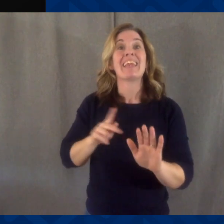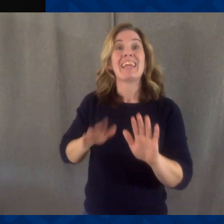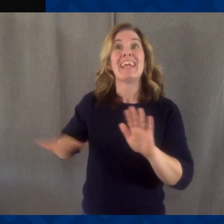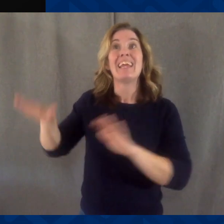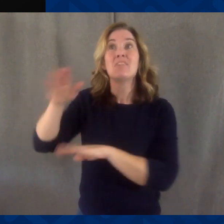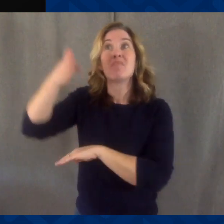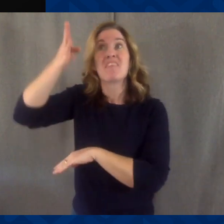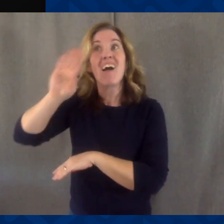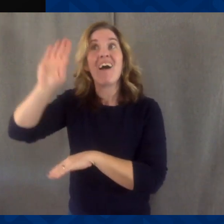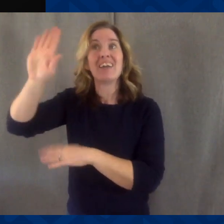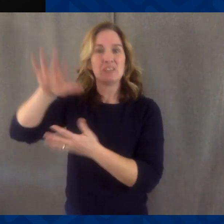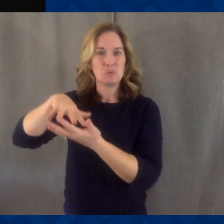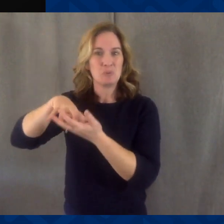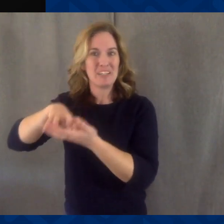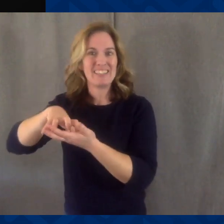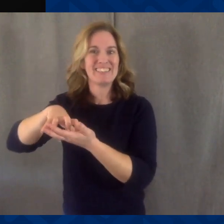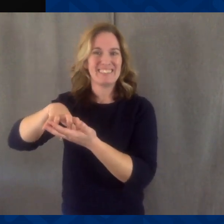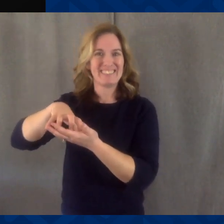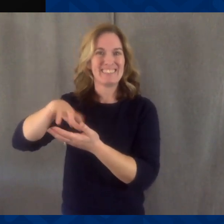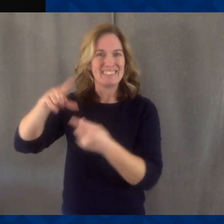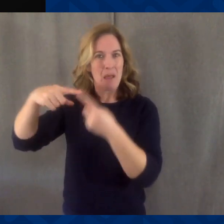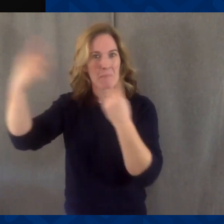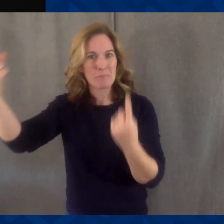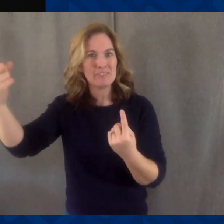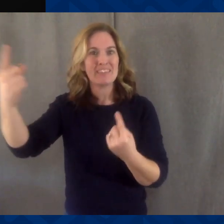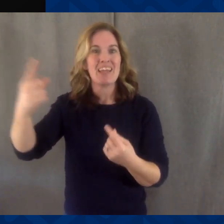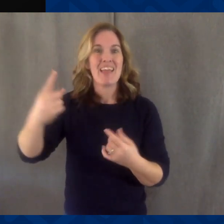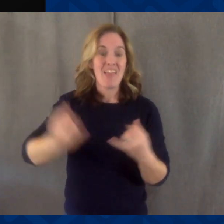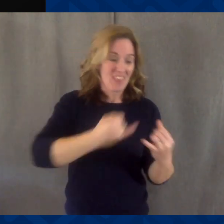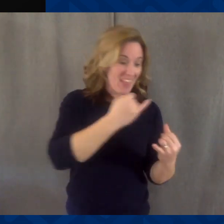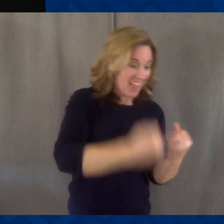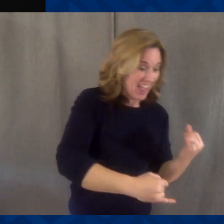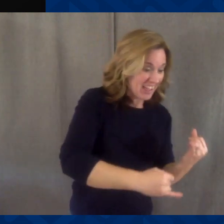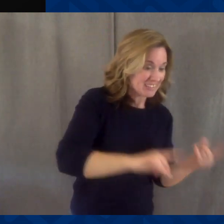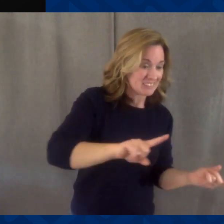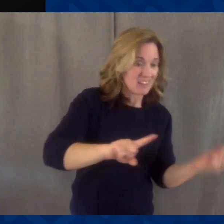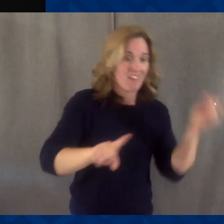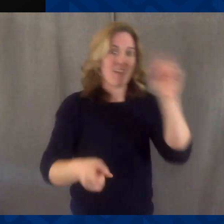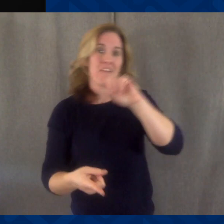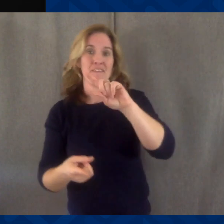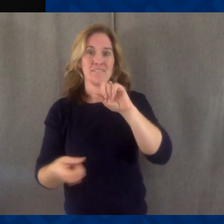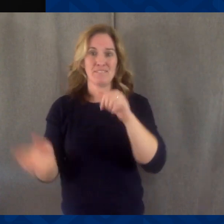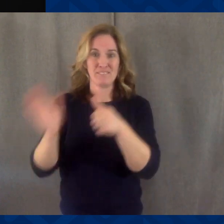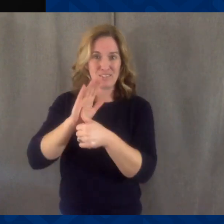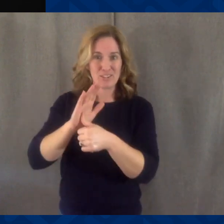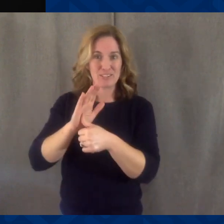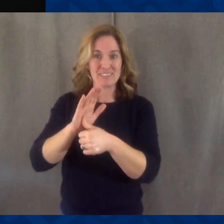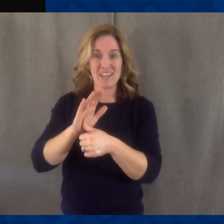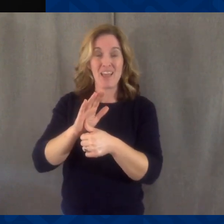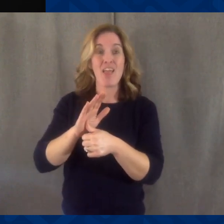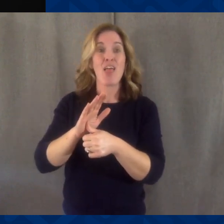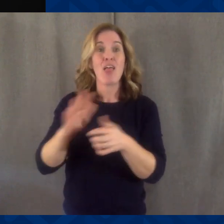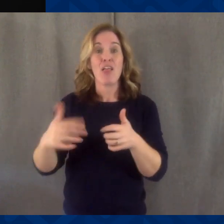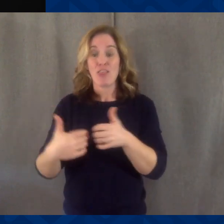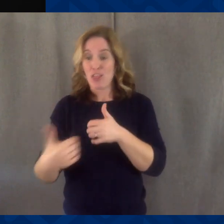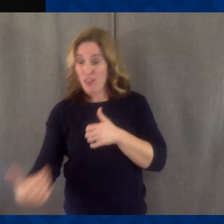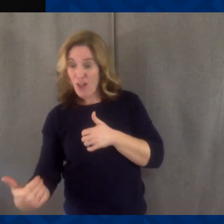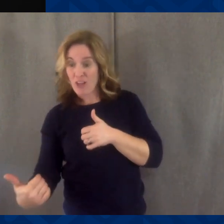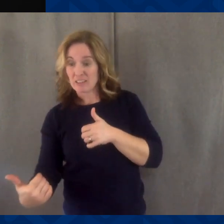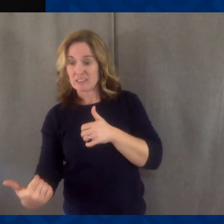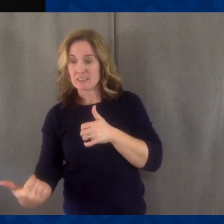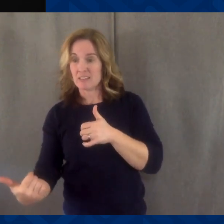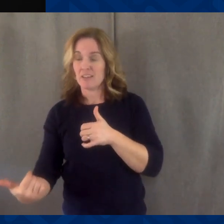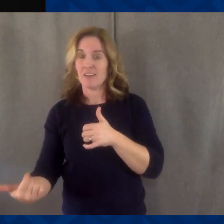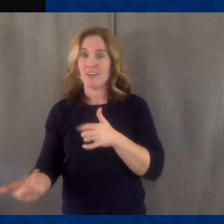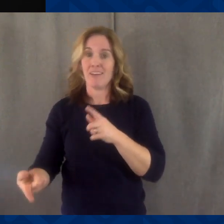kingdom where the last become first. In the kingdom of God, the lost are the ones who get found. It's the hungry in the kingdom who